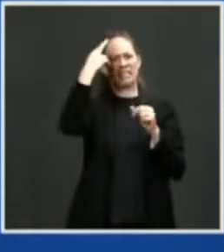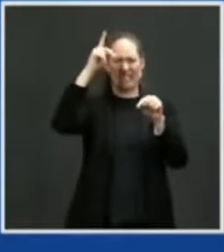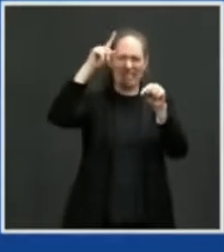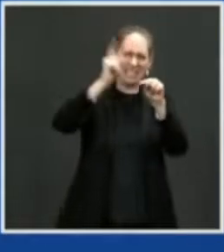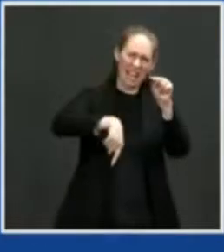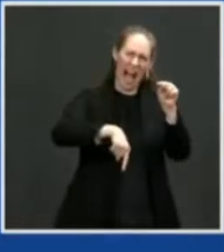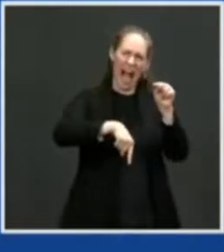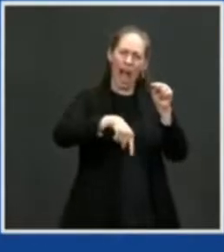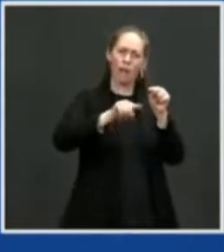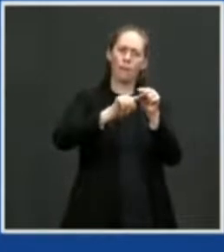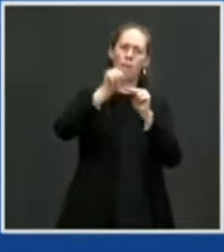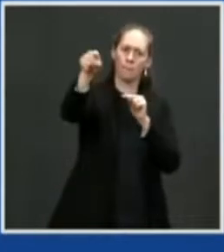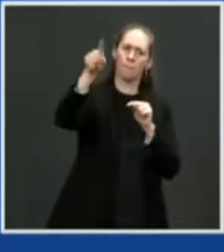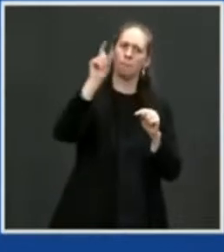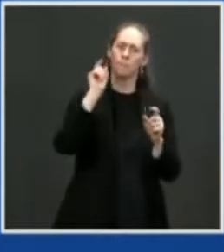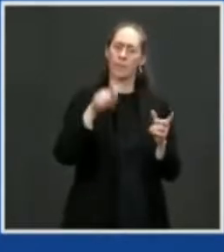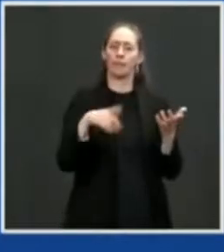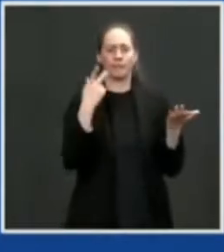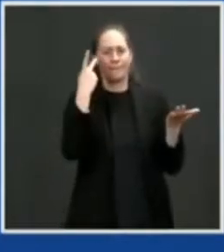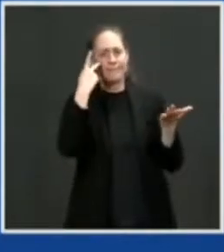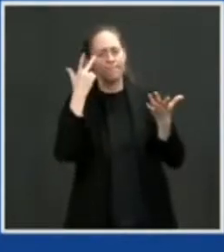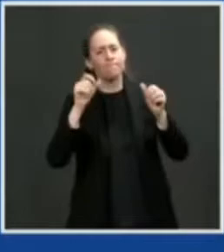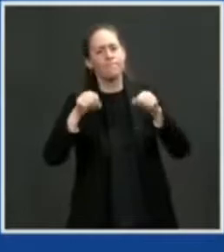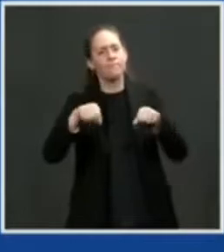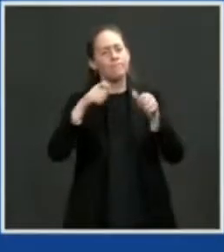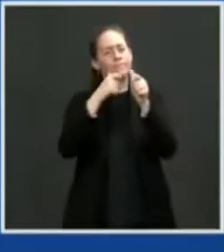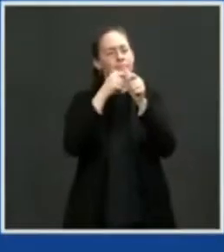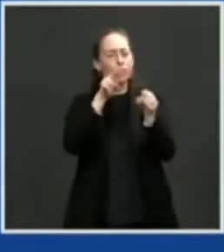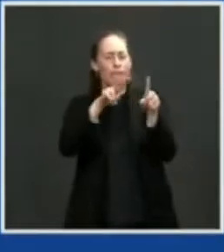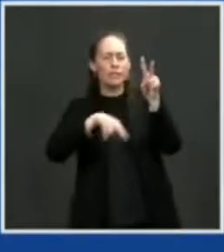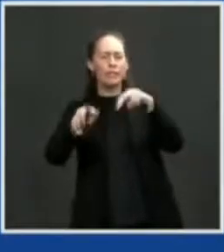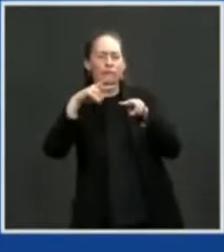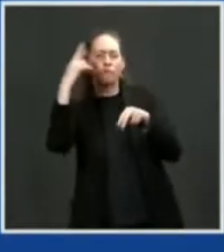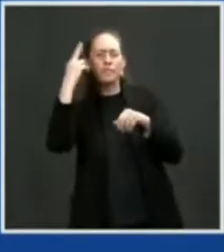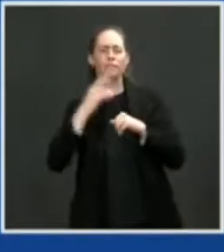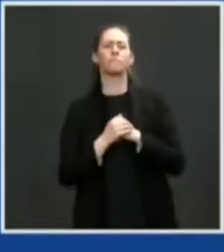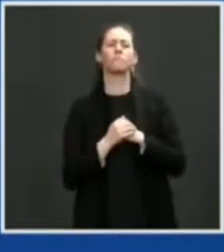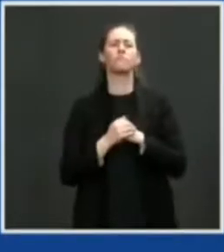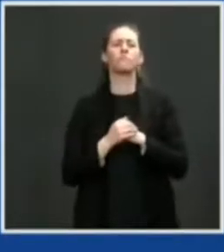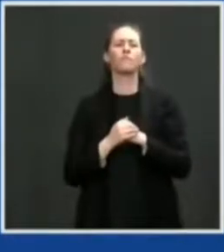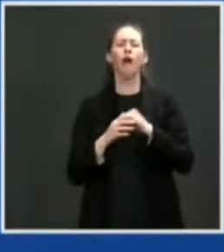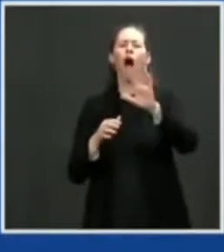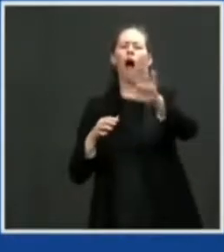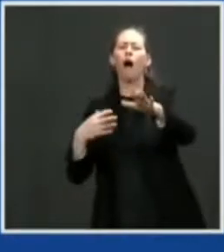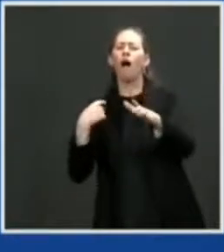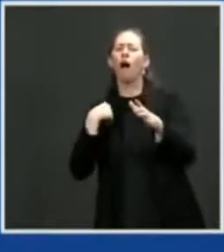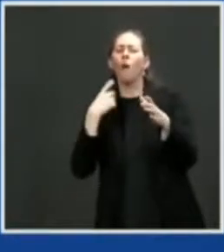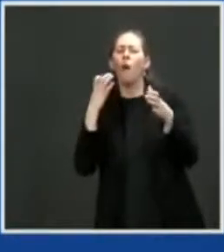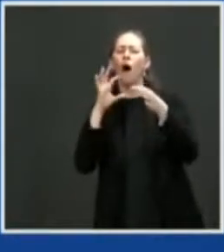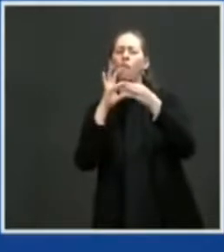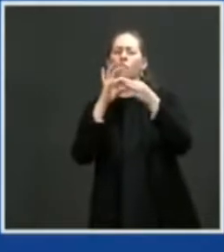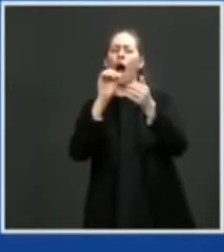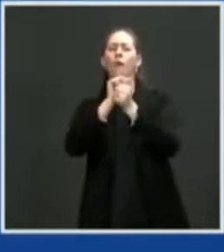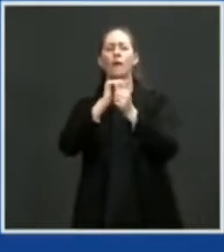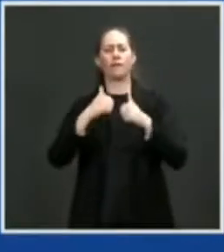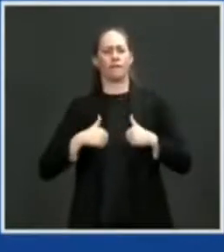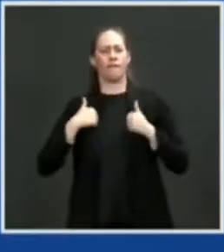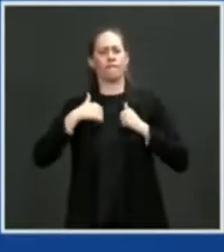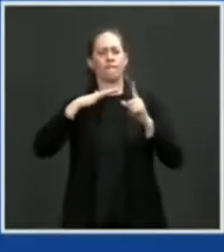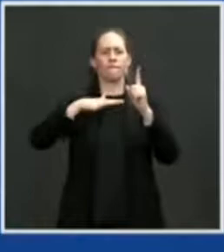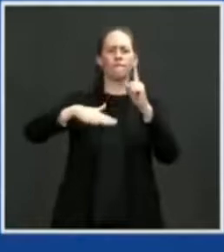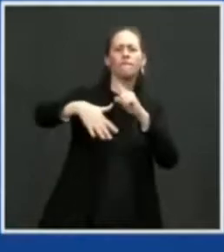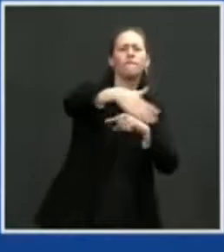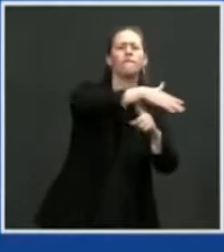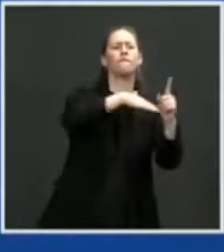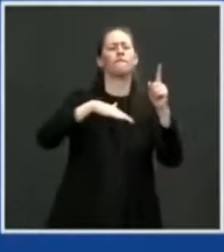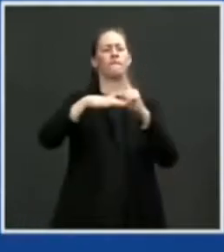landscaper, then maybe he You stay. mentioned circumstances that must be horrific. I'm Joe The Biden. Customs and Border Protection Facility in Donna, Texas,